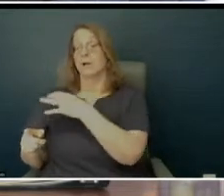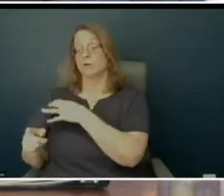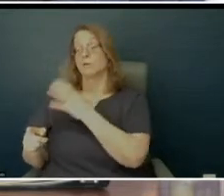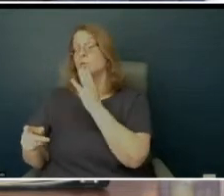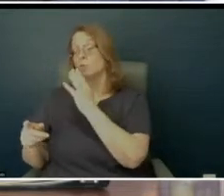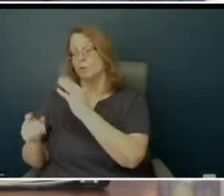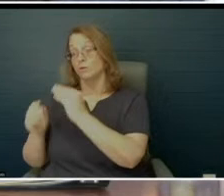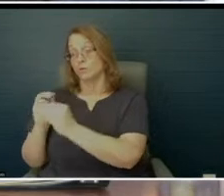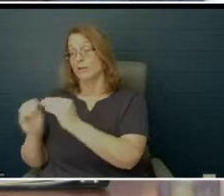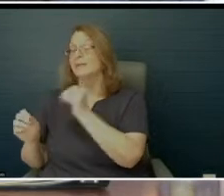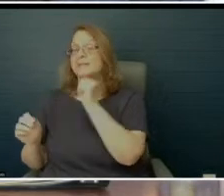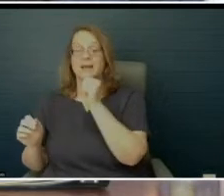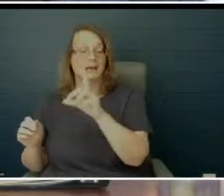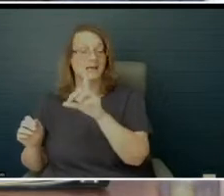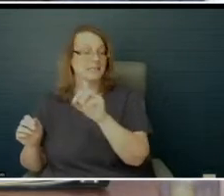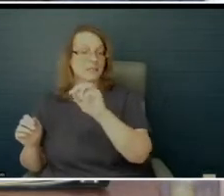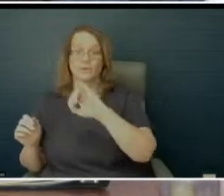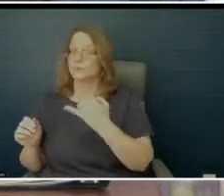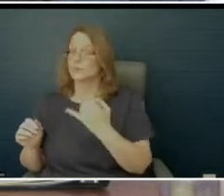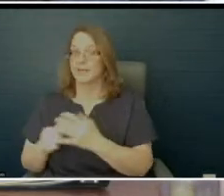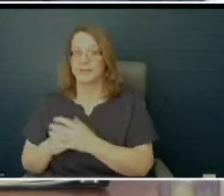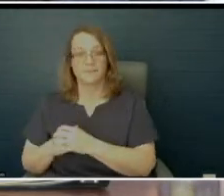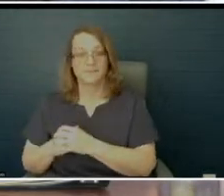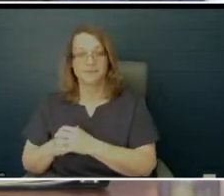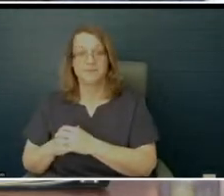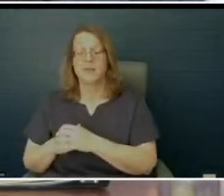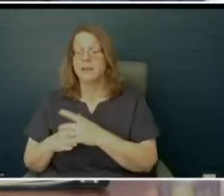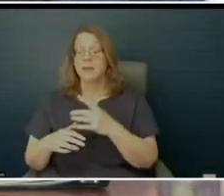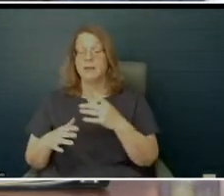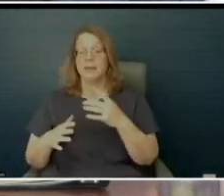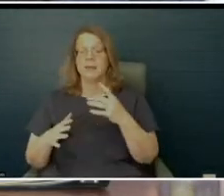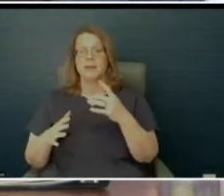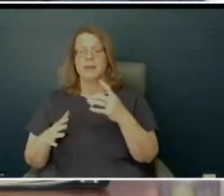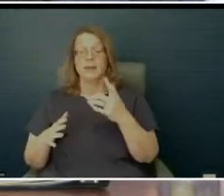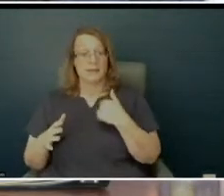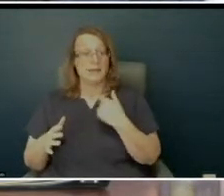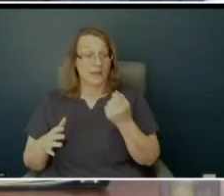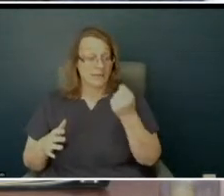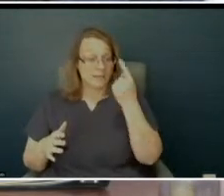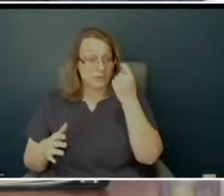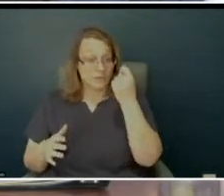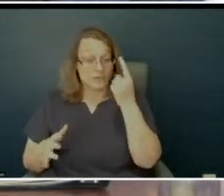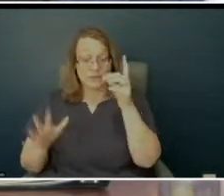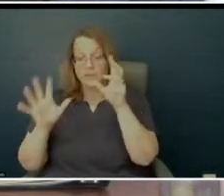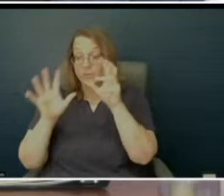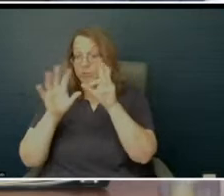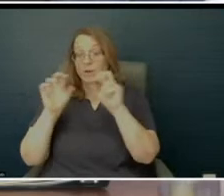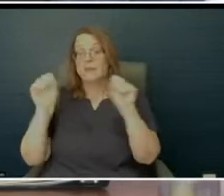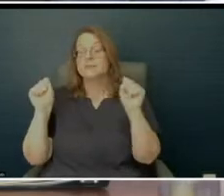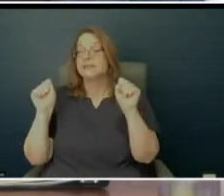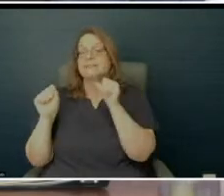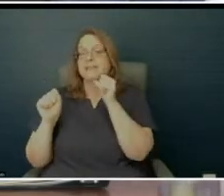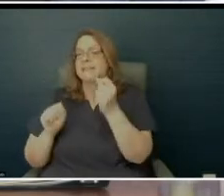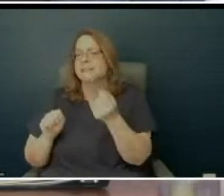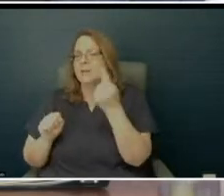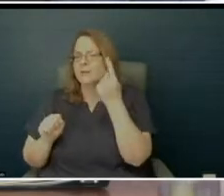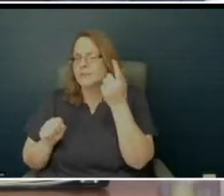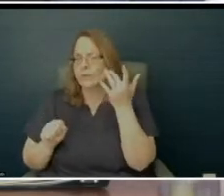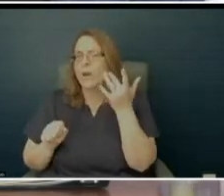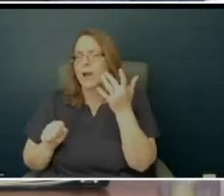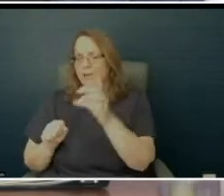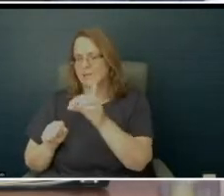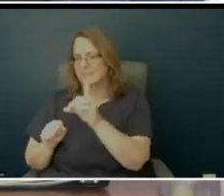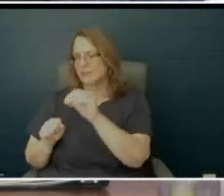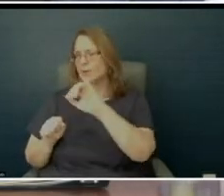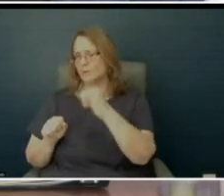in. And I certainly understood the president as a layman, not understanding why the Justice Department didn't have at least a